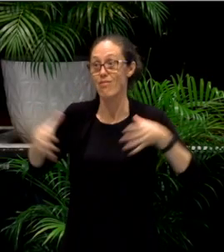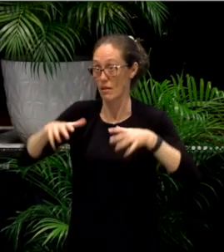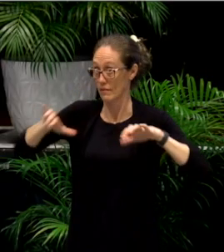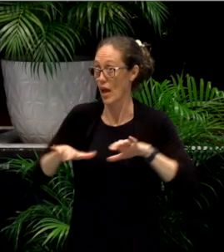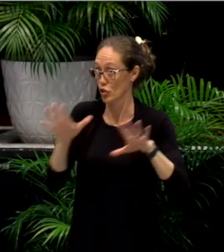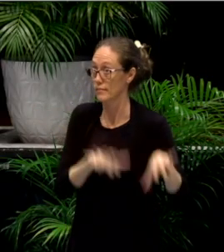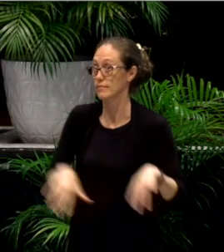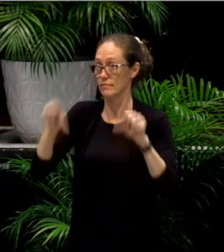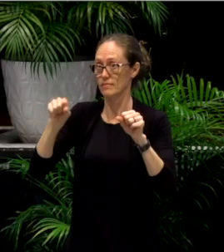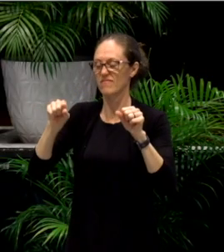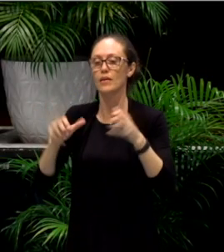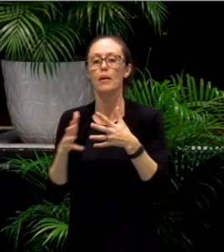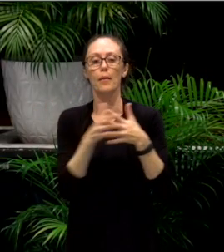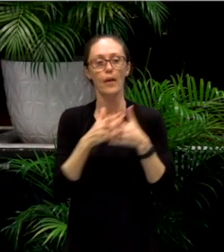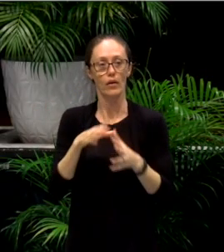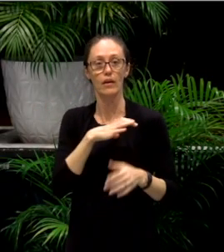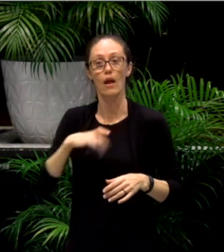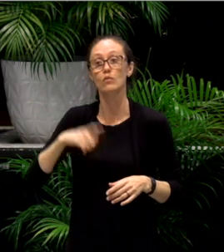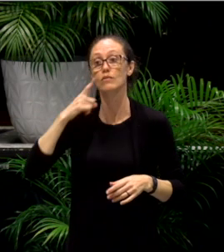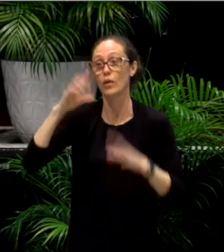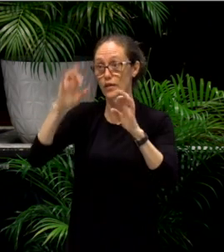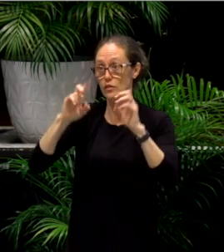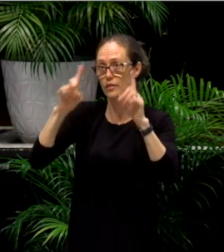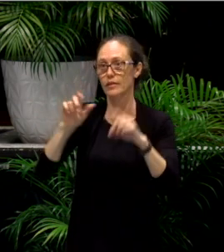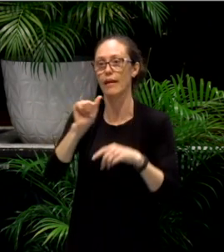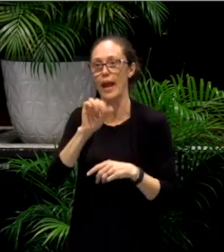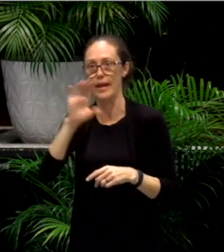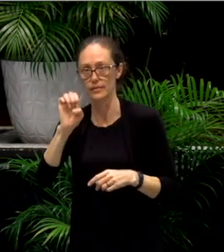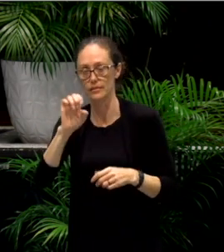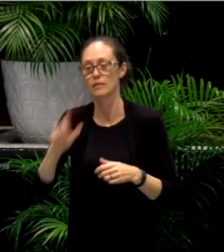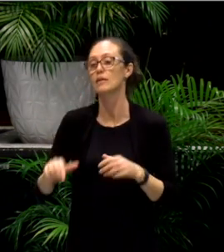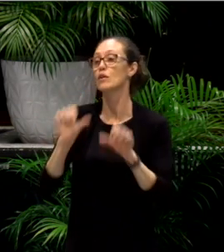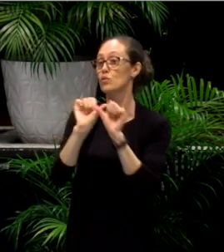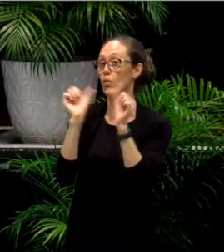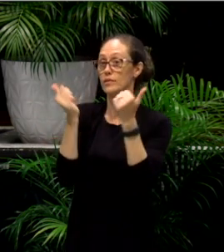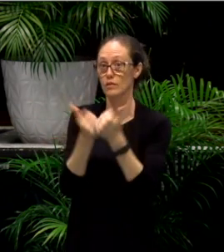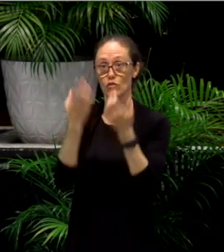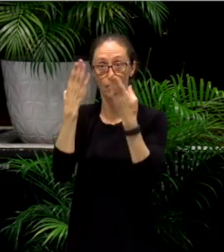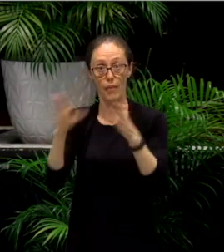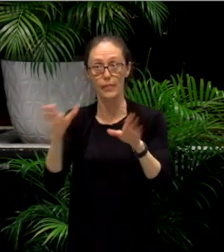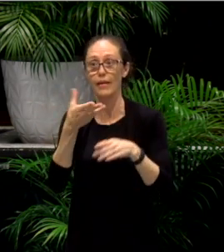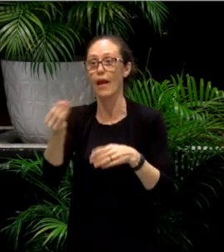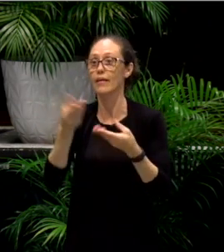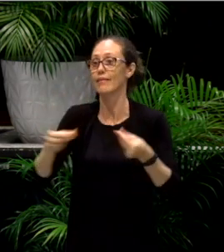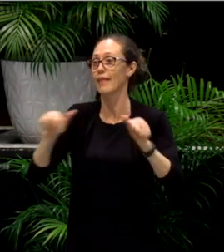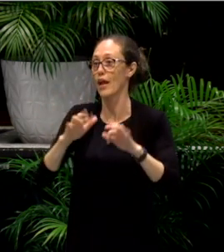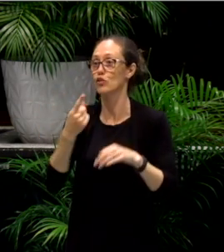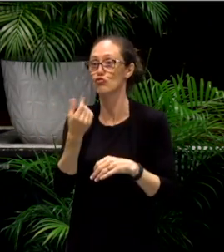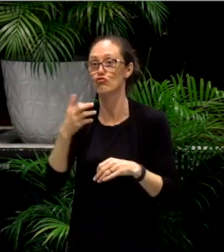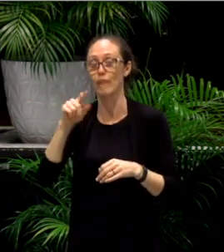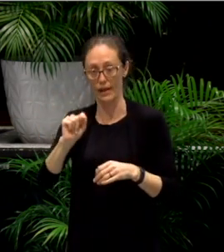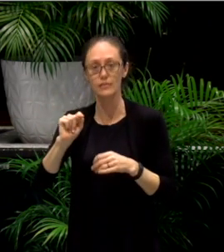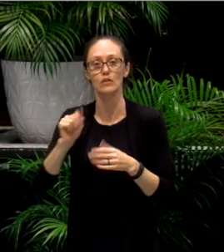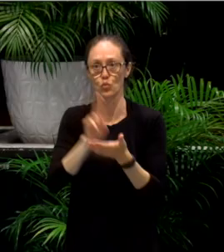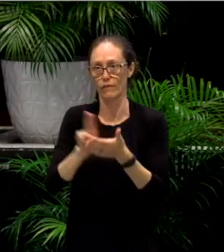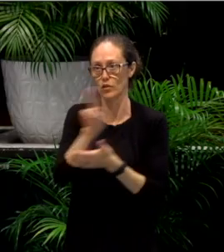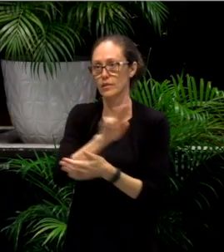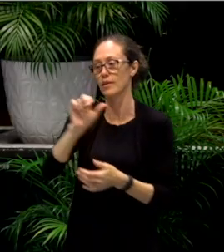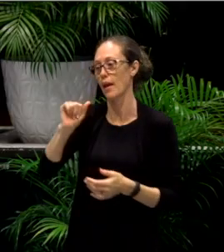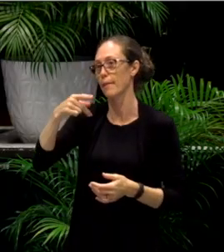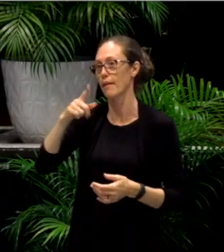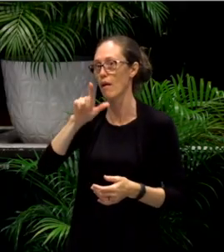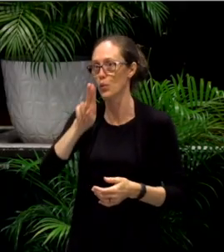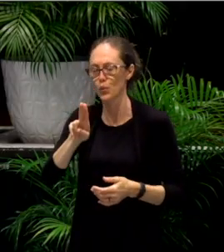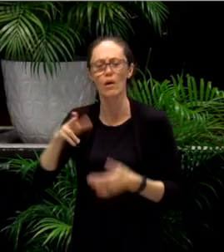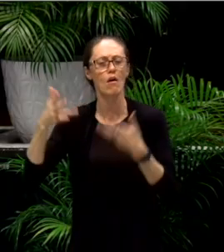action. The American Council on Education, or ACE, the Association of Public and Land-Grant Universities, or APLU. I